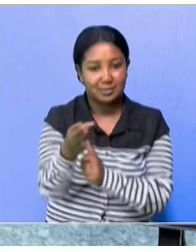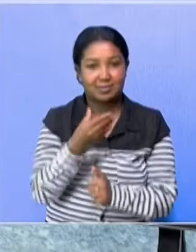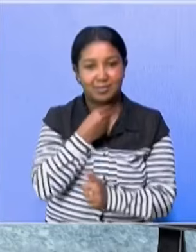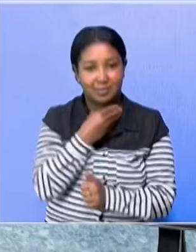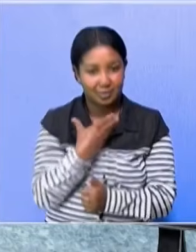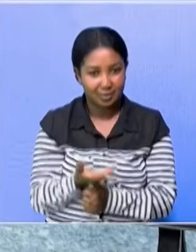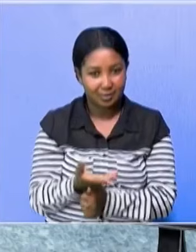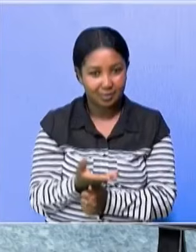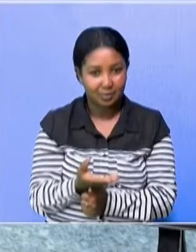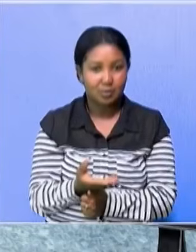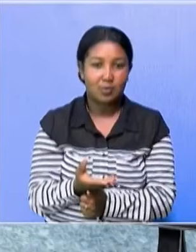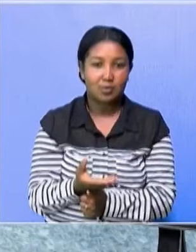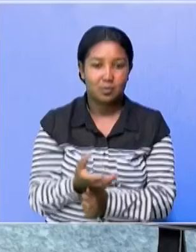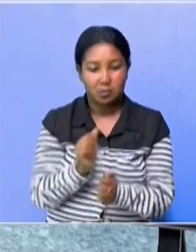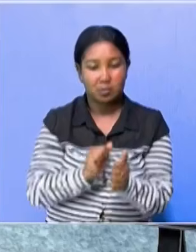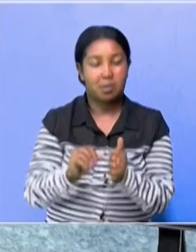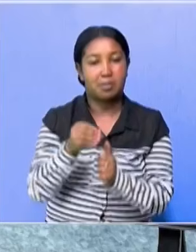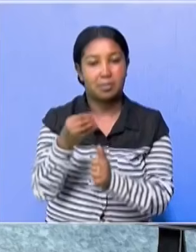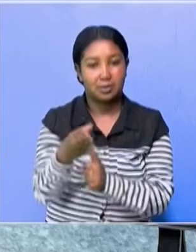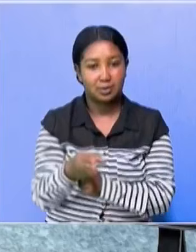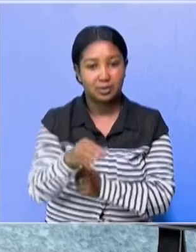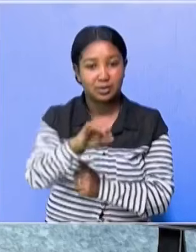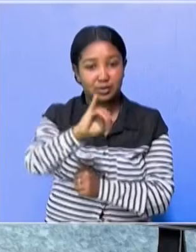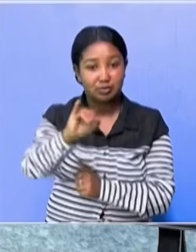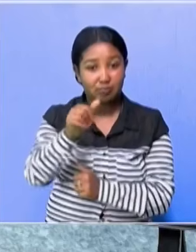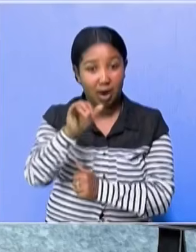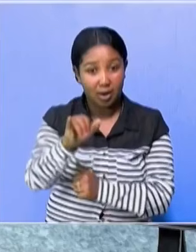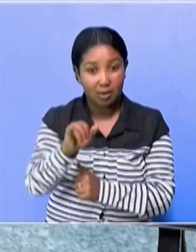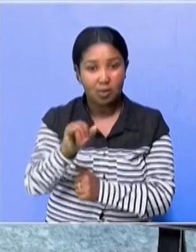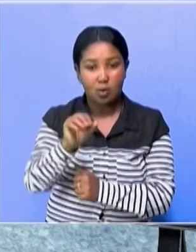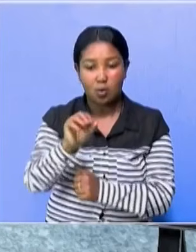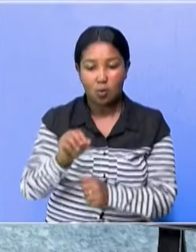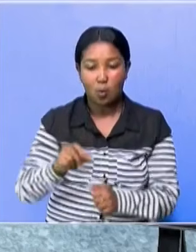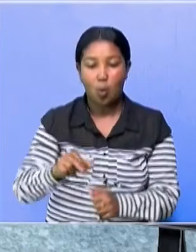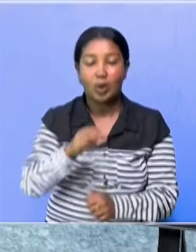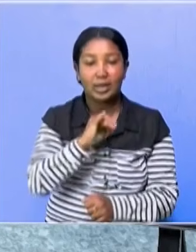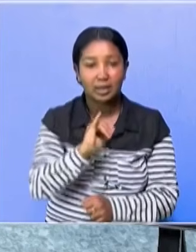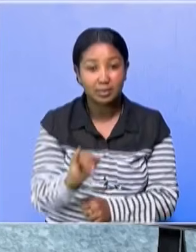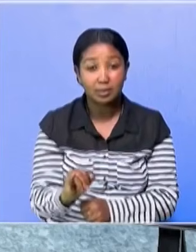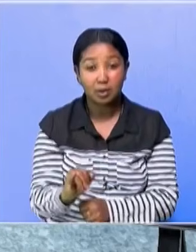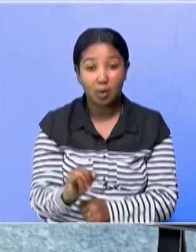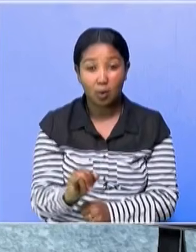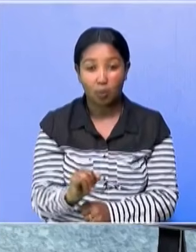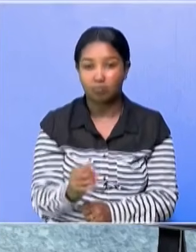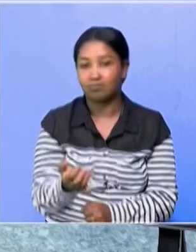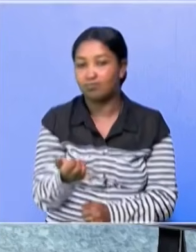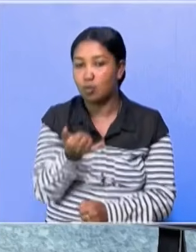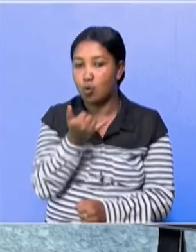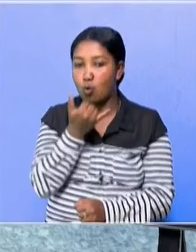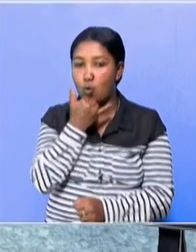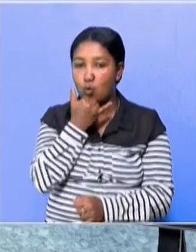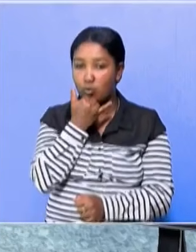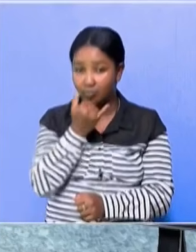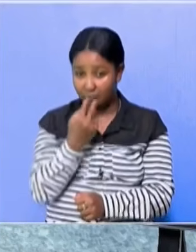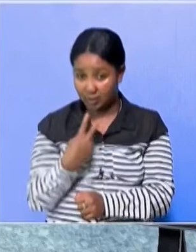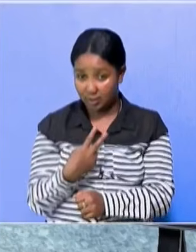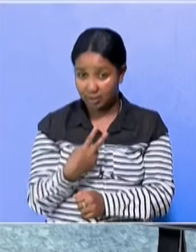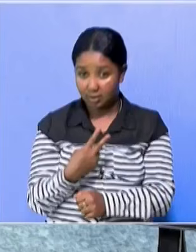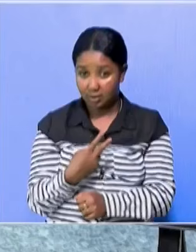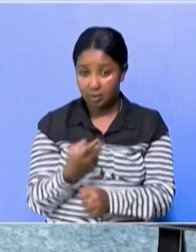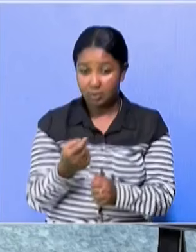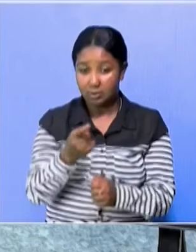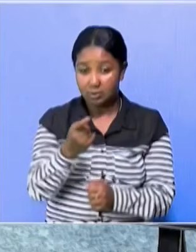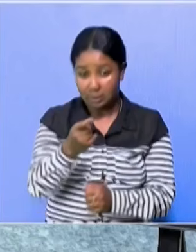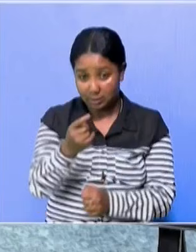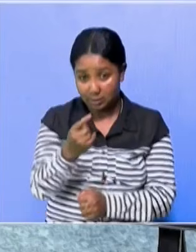Oh, okay, wow, it's good. Joy walking is a kind of what? A rock. You see? Which